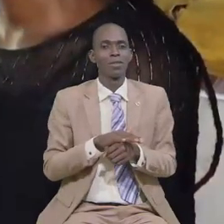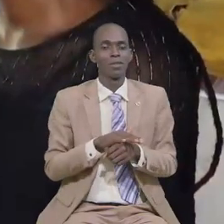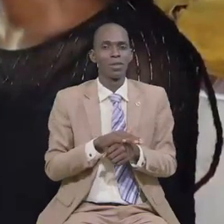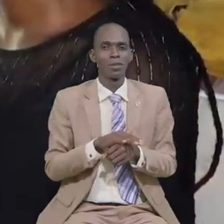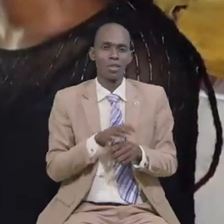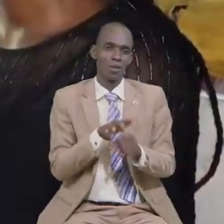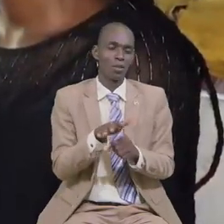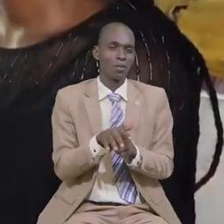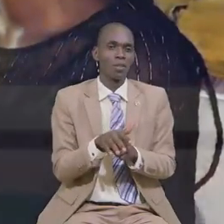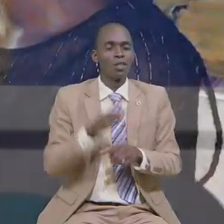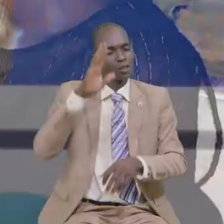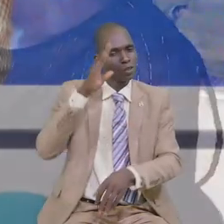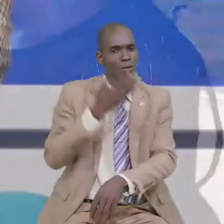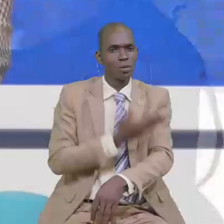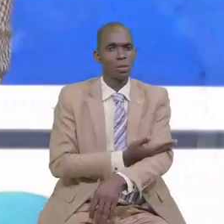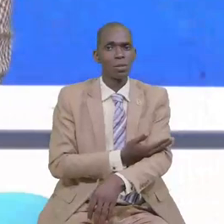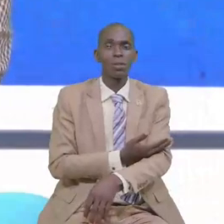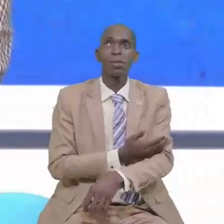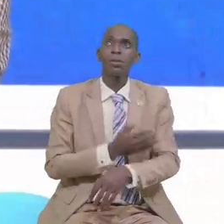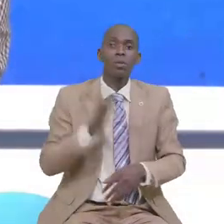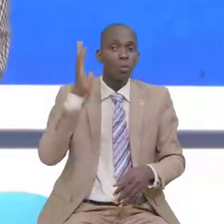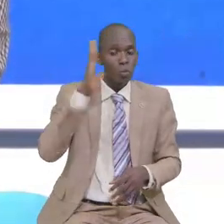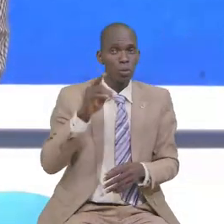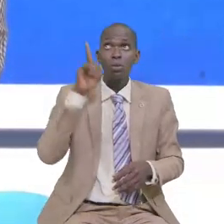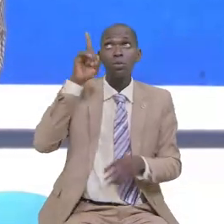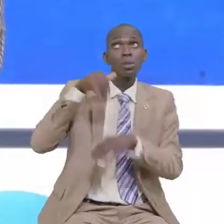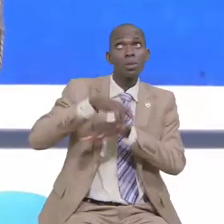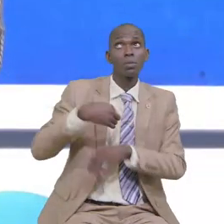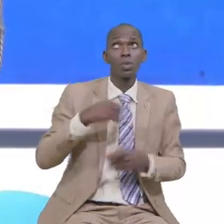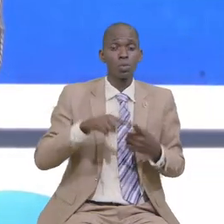Son, will you send me to hell as your son?